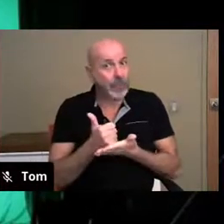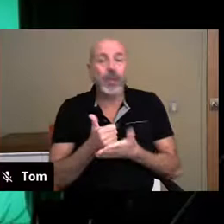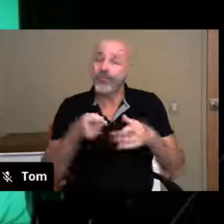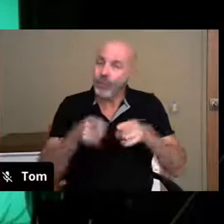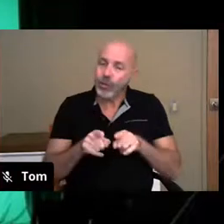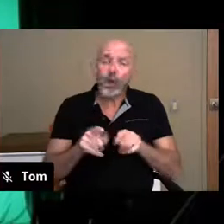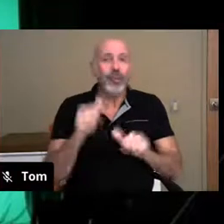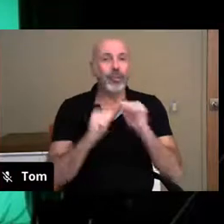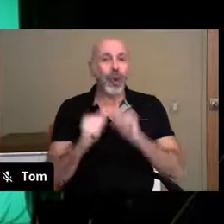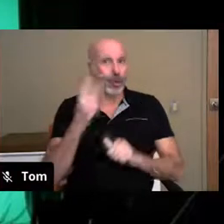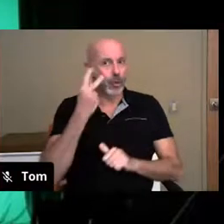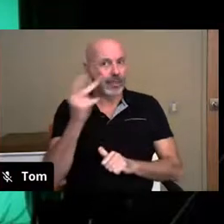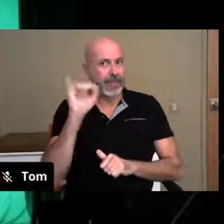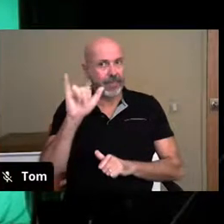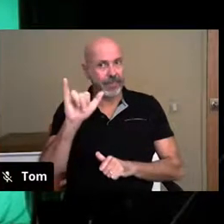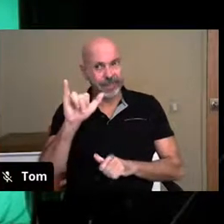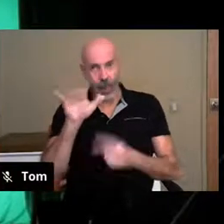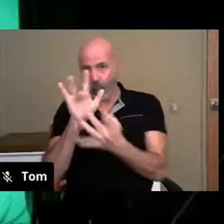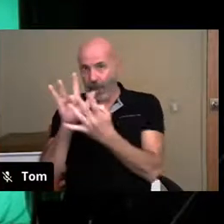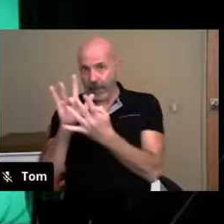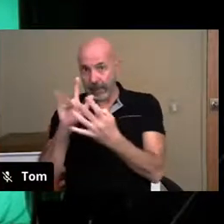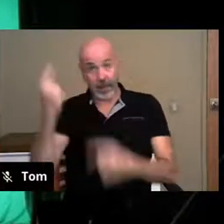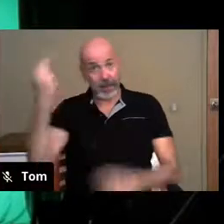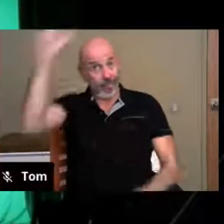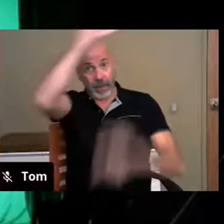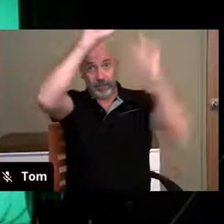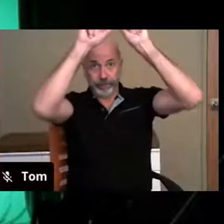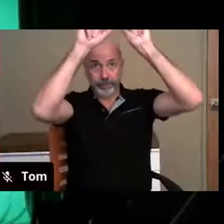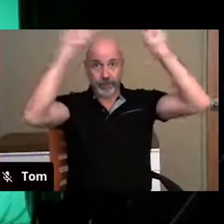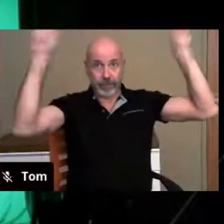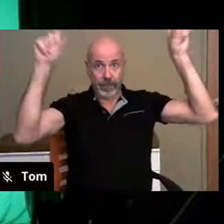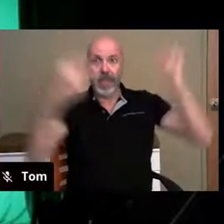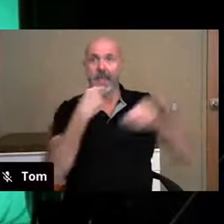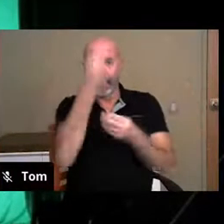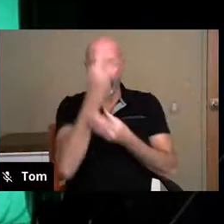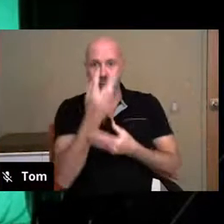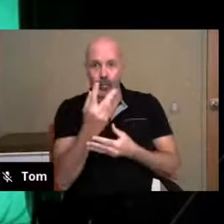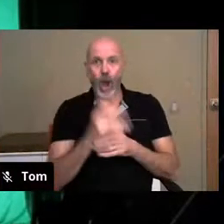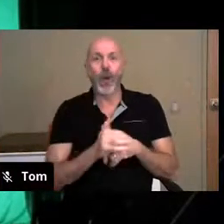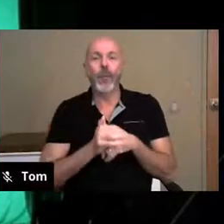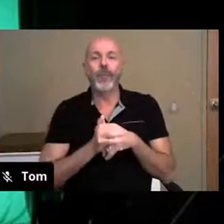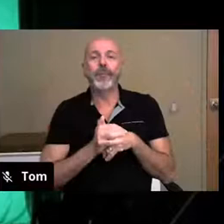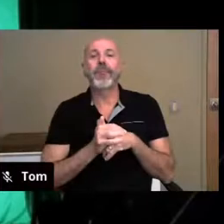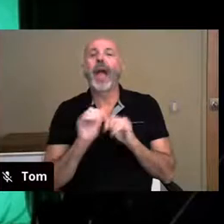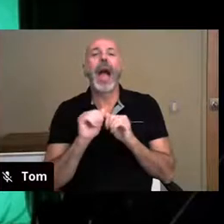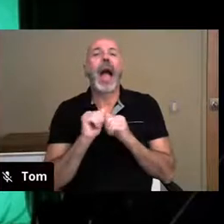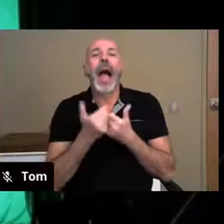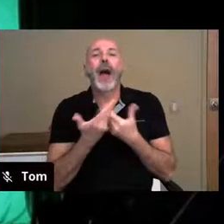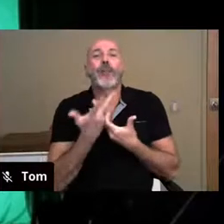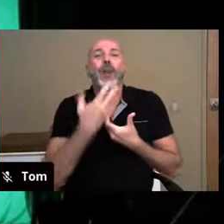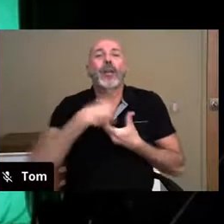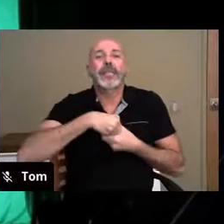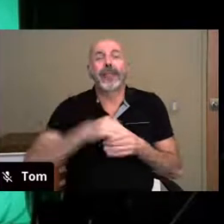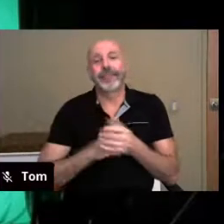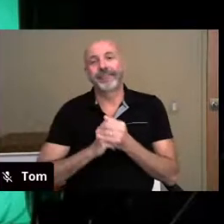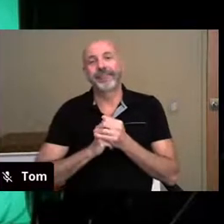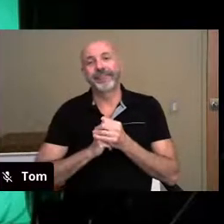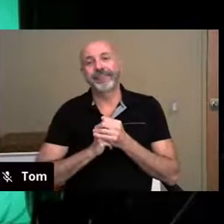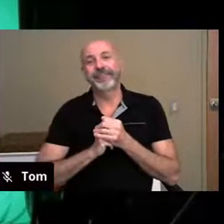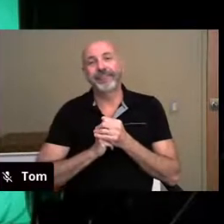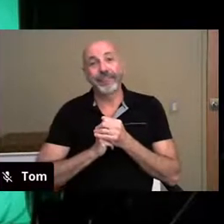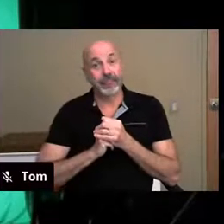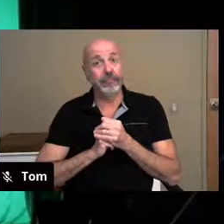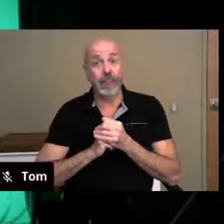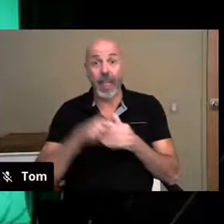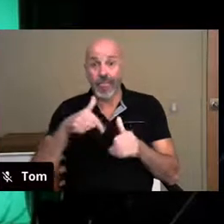you're going to see that website above my head that lets you know how you can participate. This is a